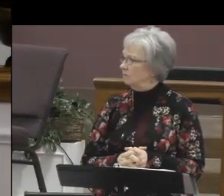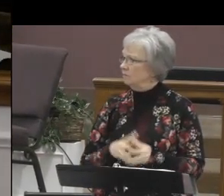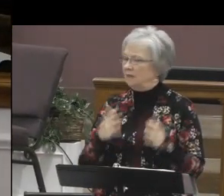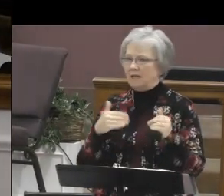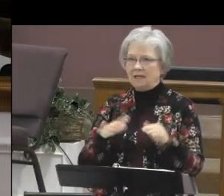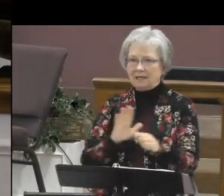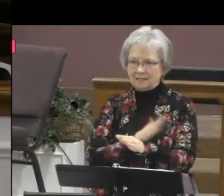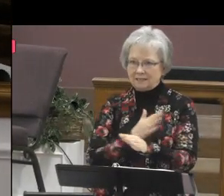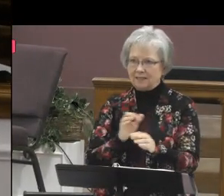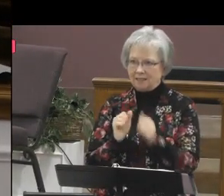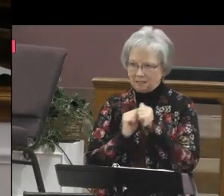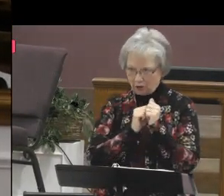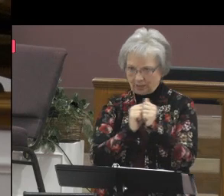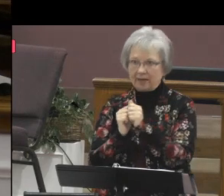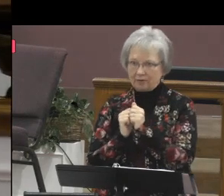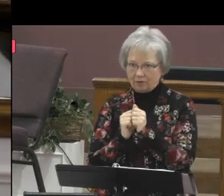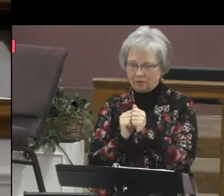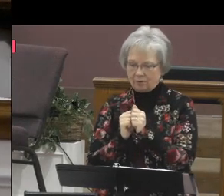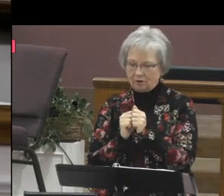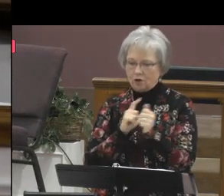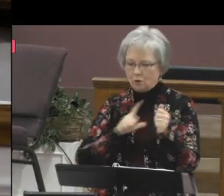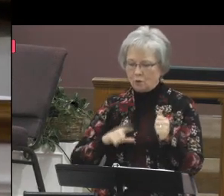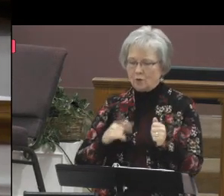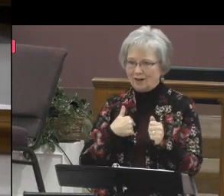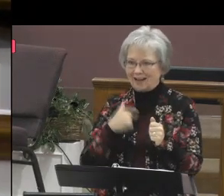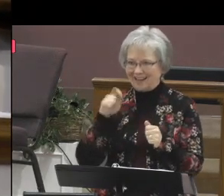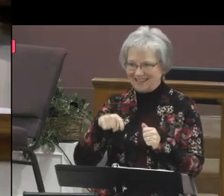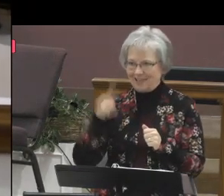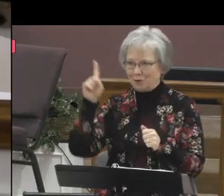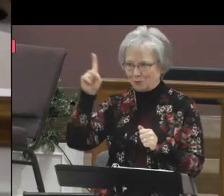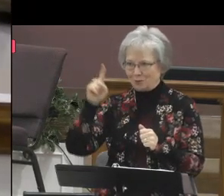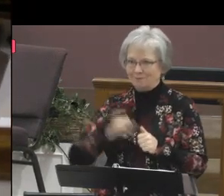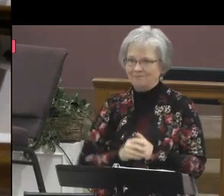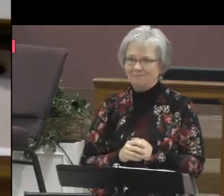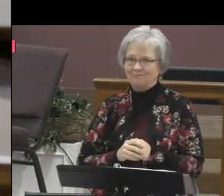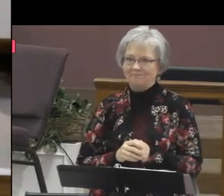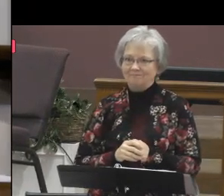Let's sing together a song called Lord, I Need You.